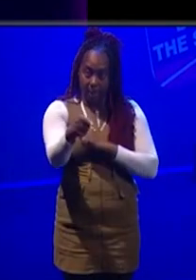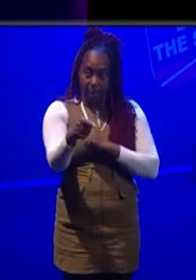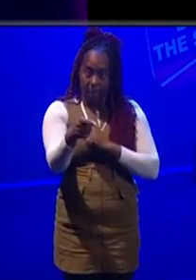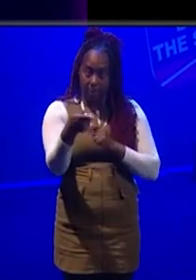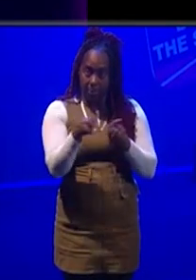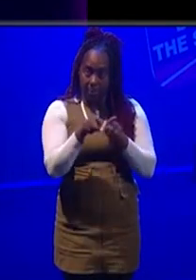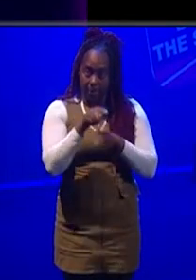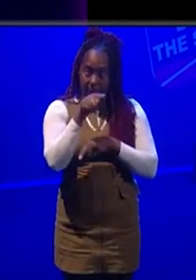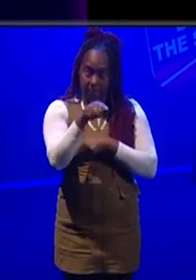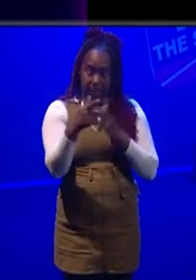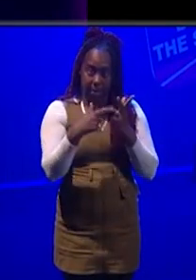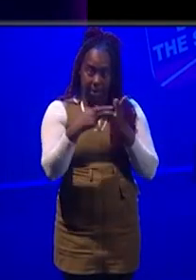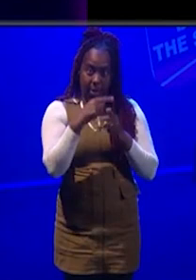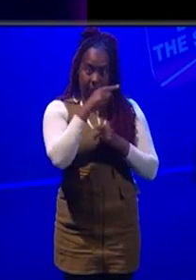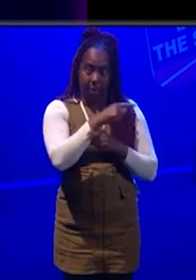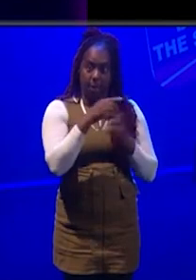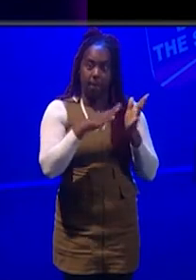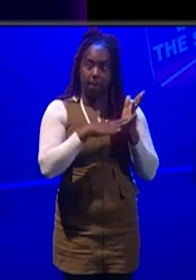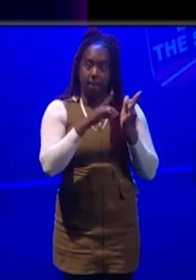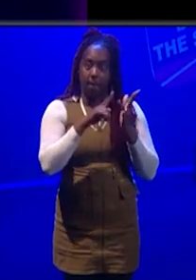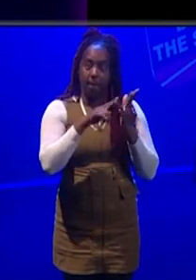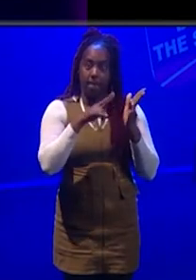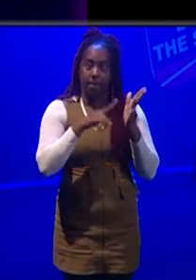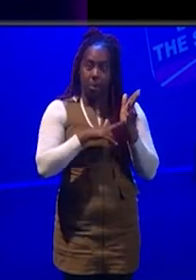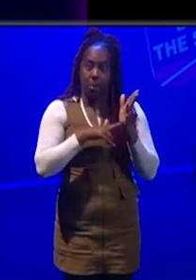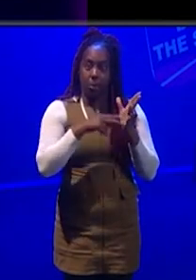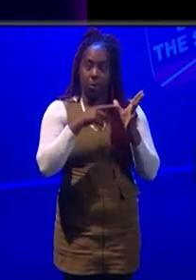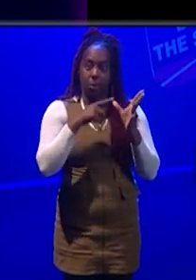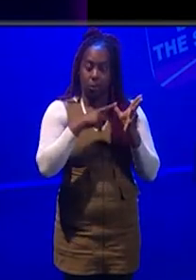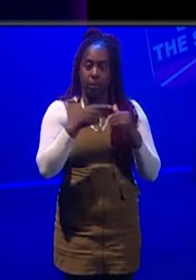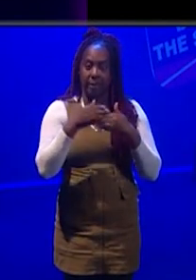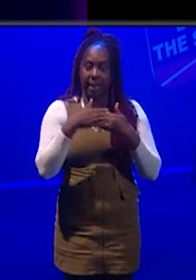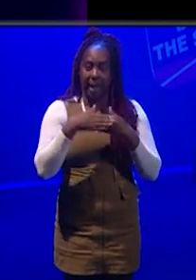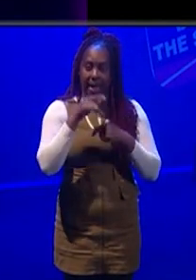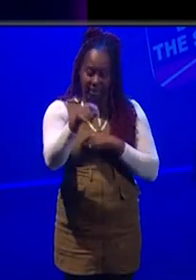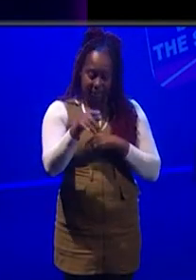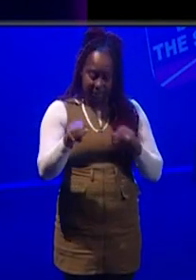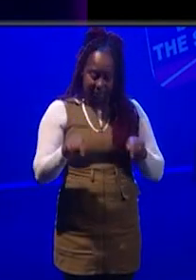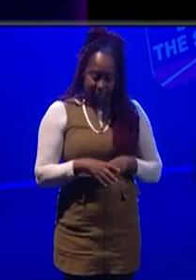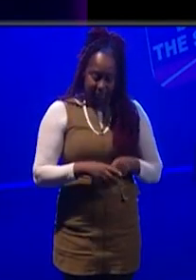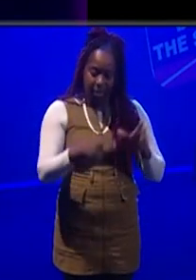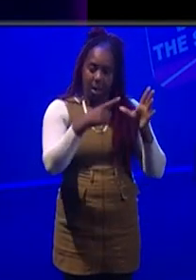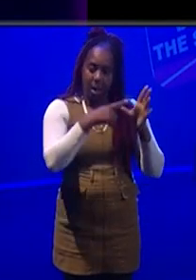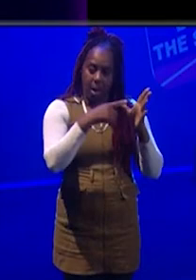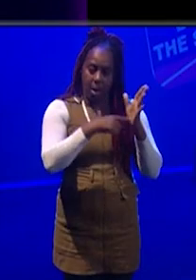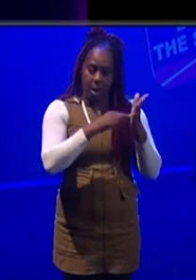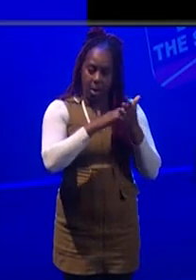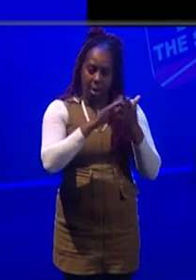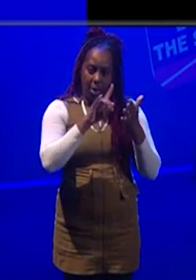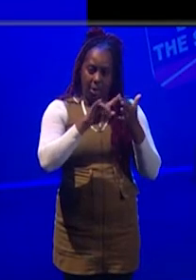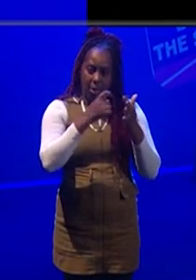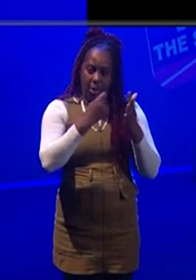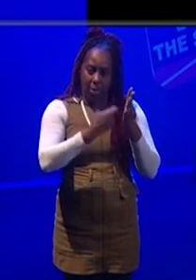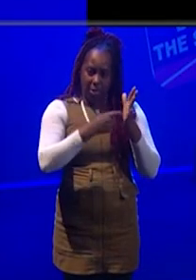writer and co-founder of Moongate. Thank you. We have Athena Stevens, who will be joining us online.